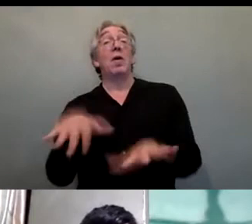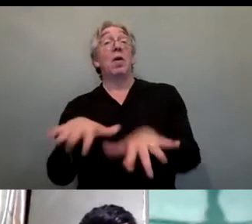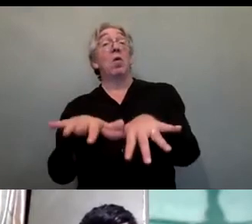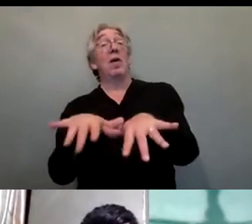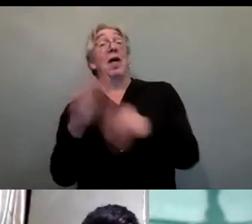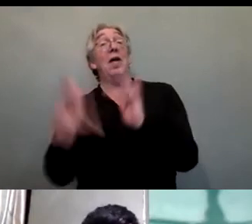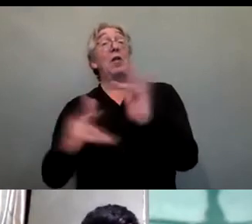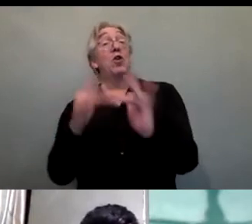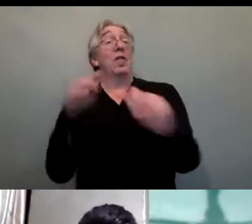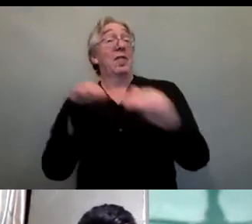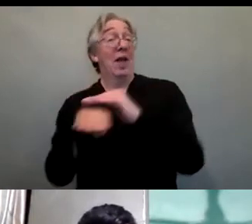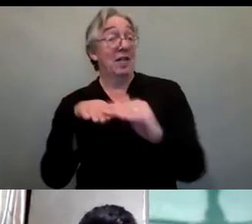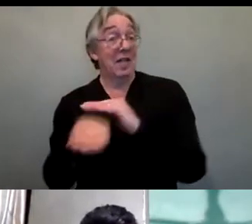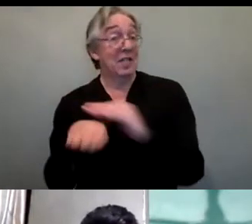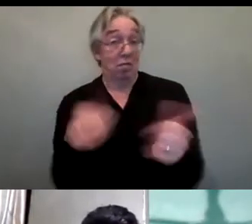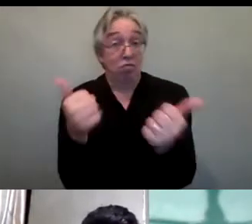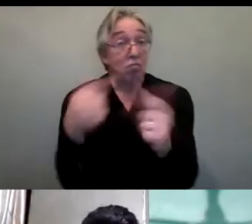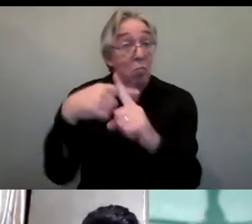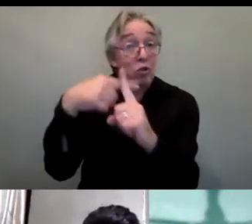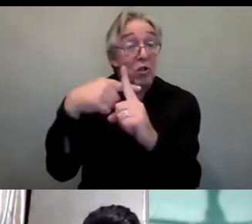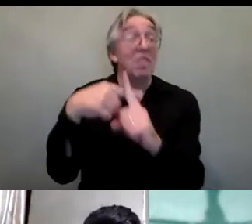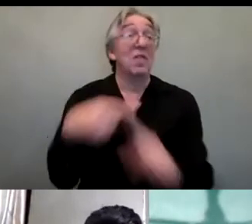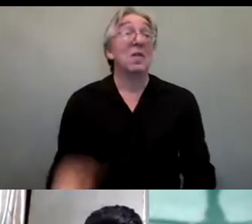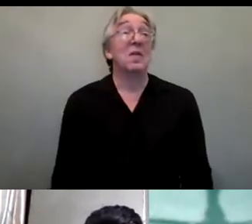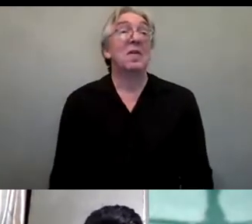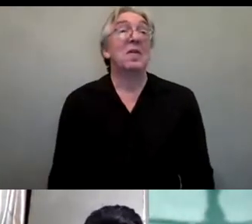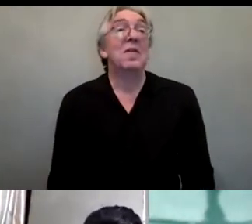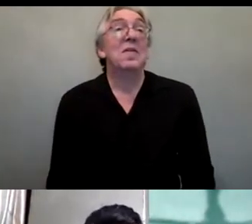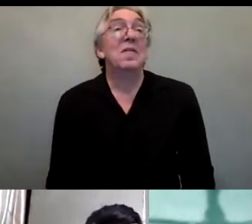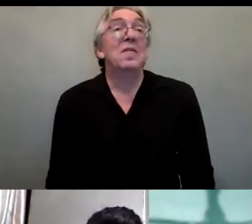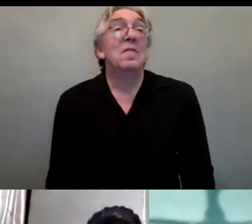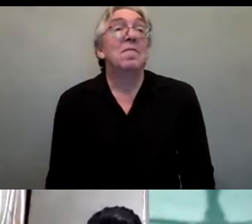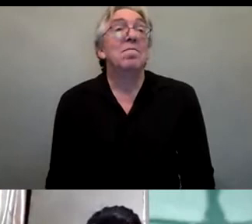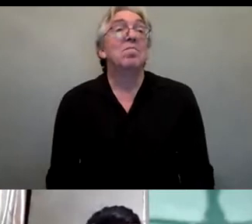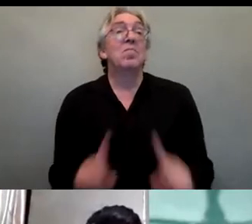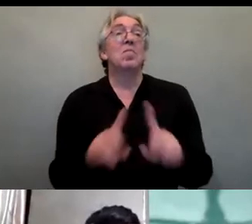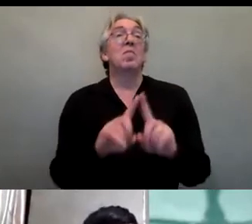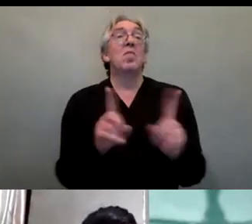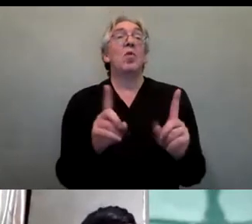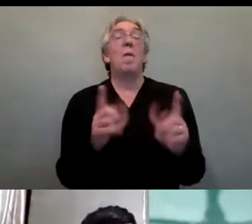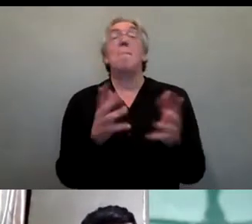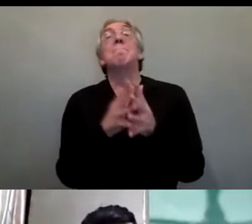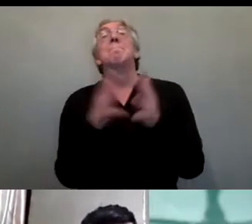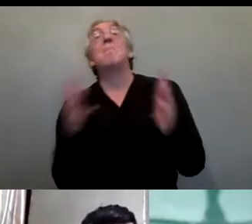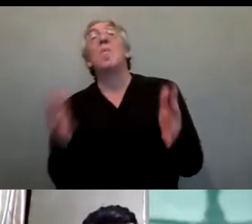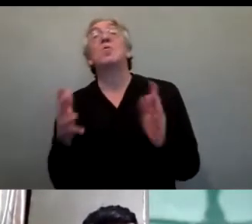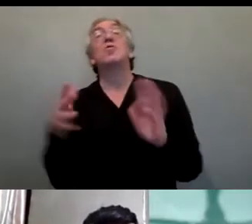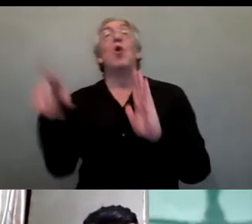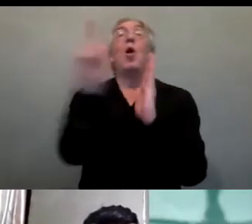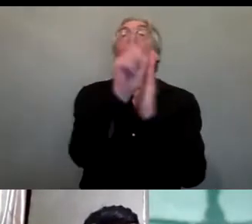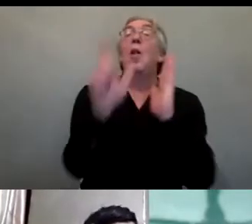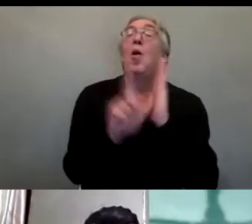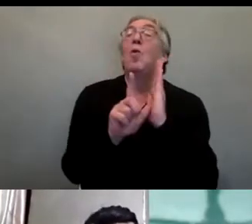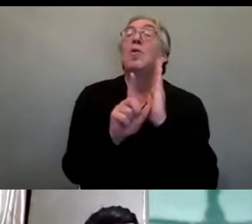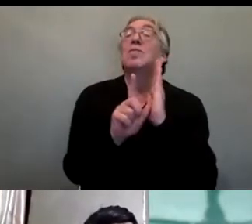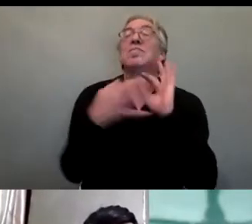being implemented, but we need to recognize that a lot of distance needs to be